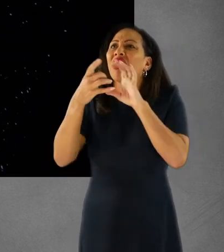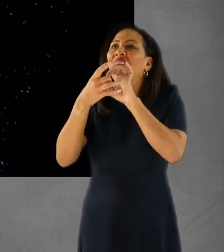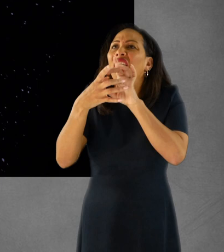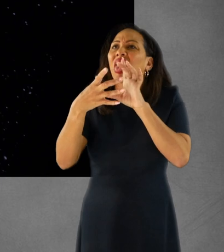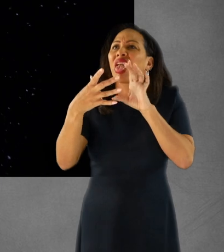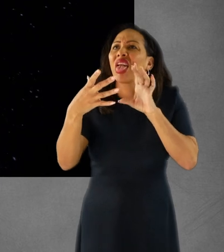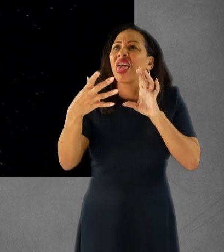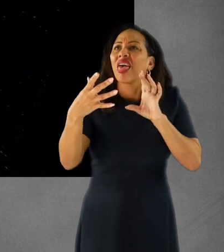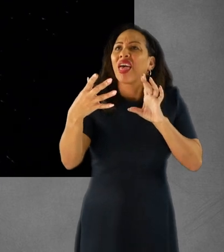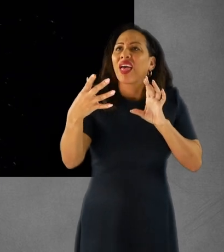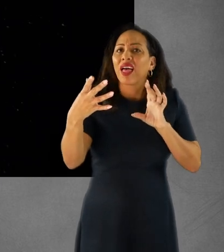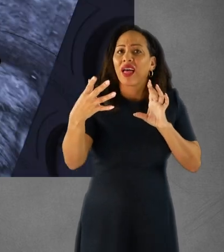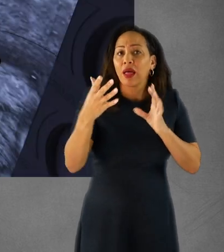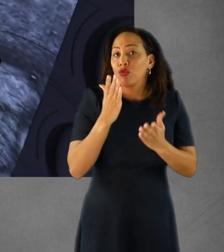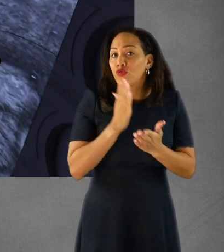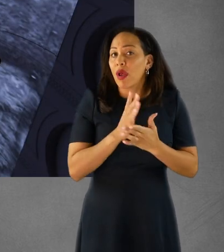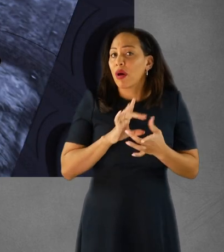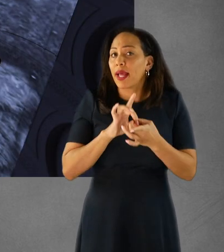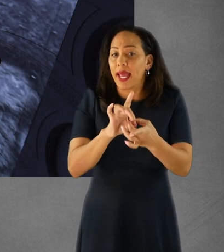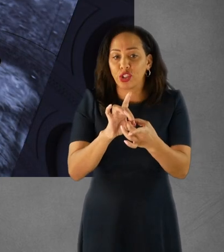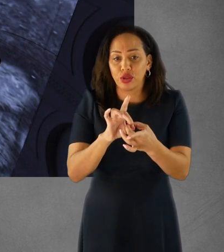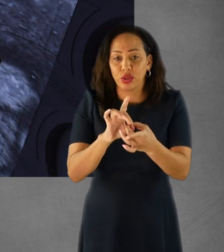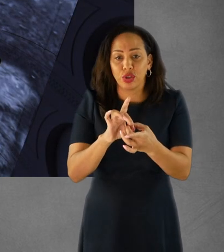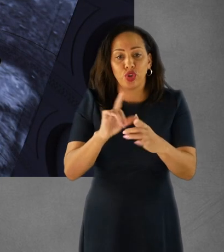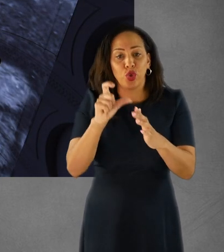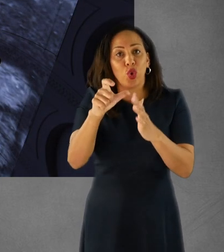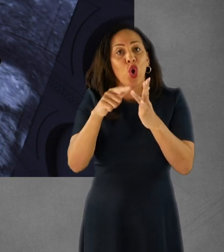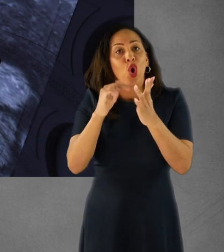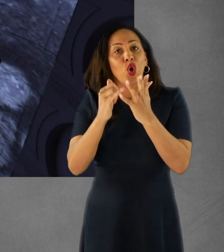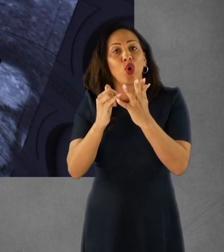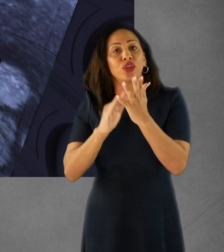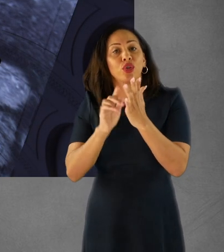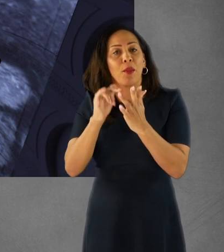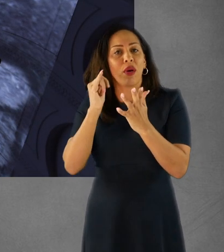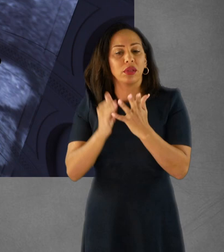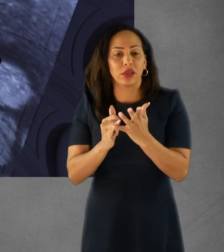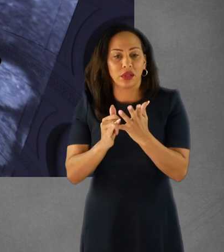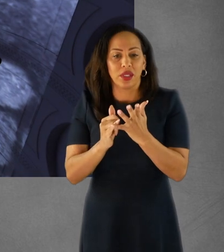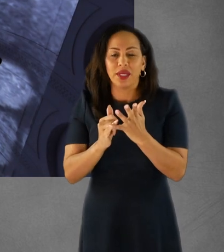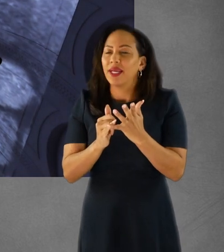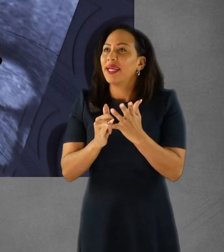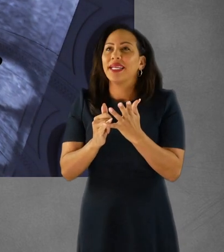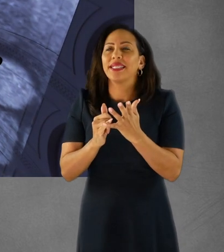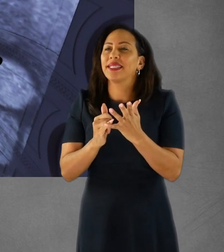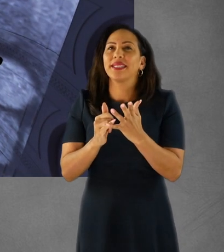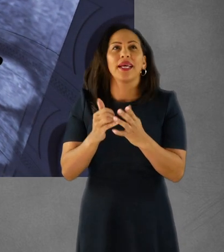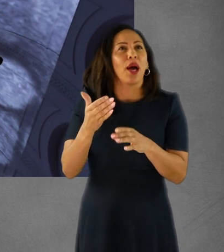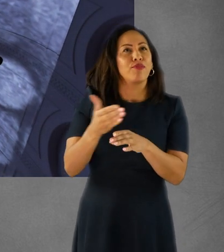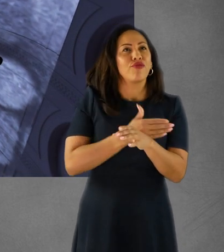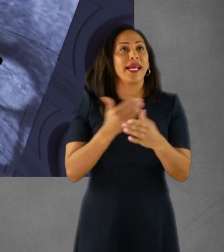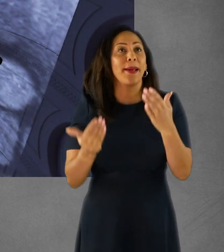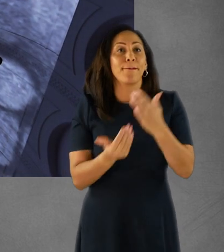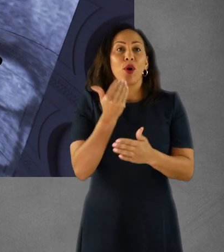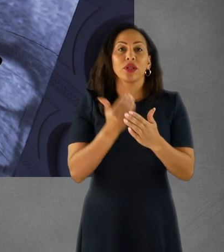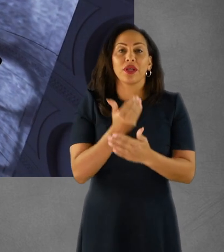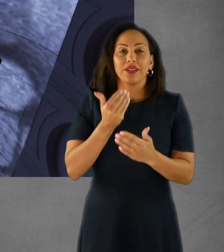cosmos, and that the real connection with the cosmos is this pre-modern cosmic trance. So he literally says the